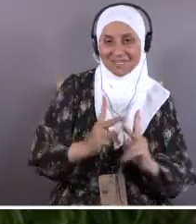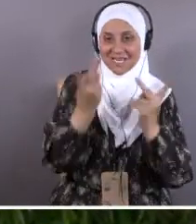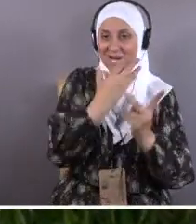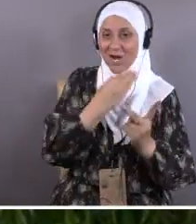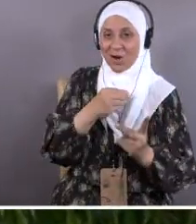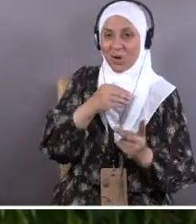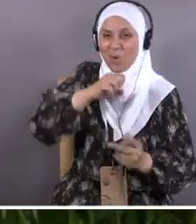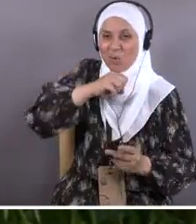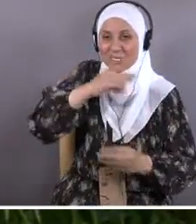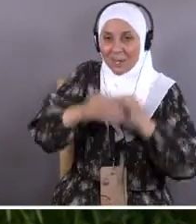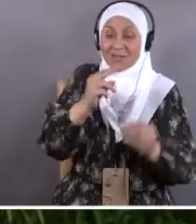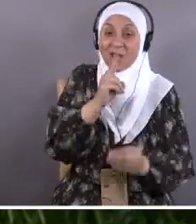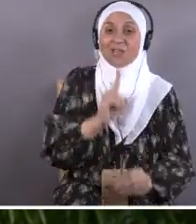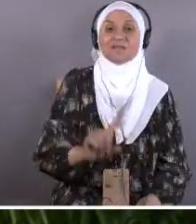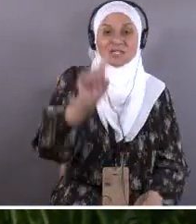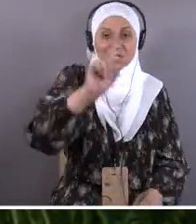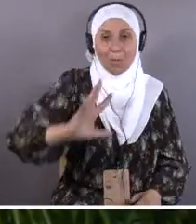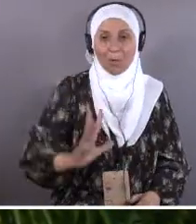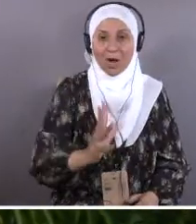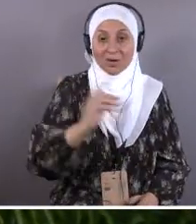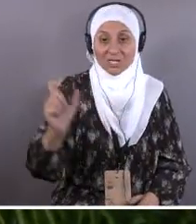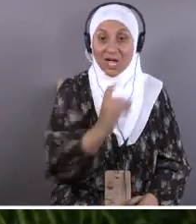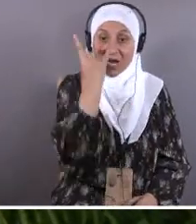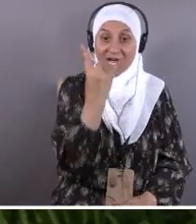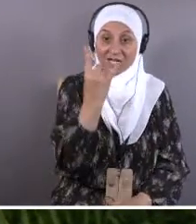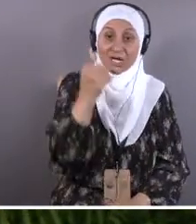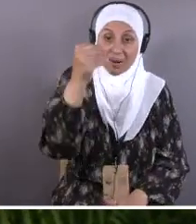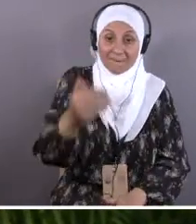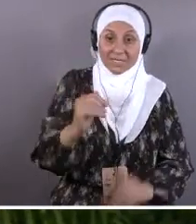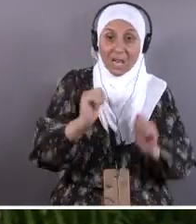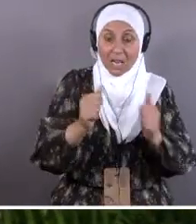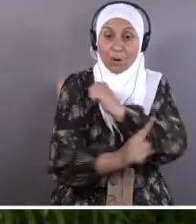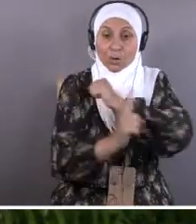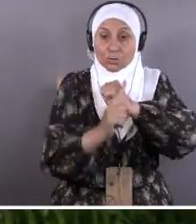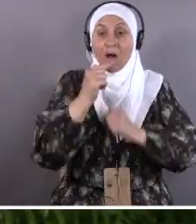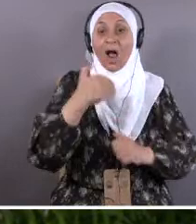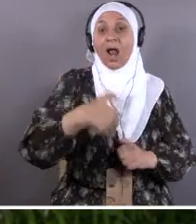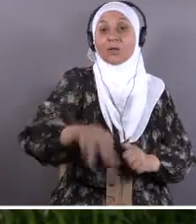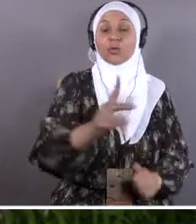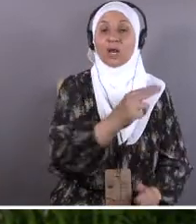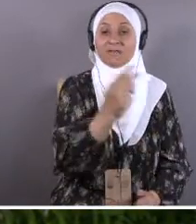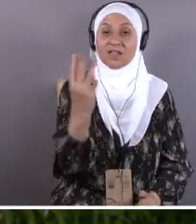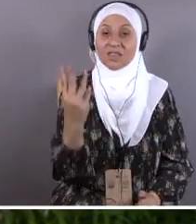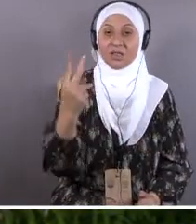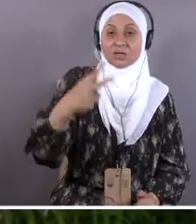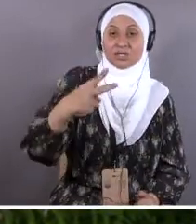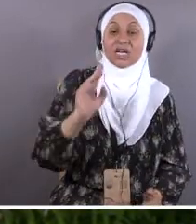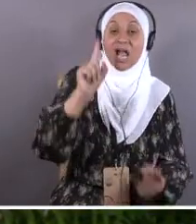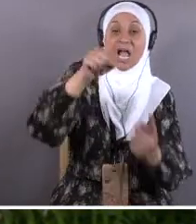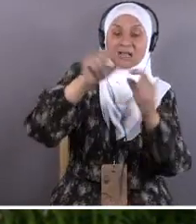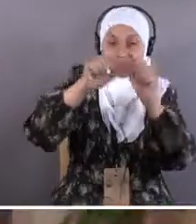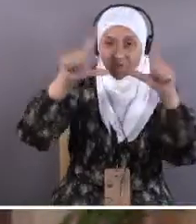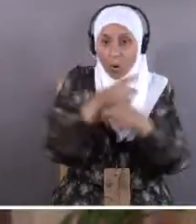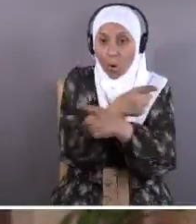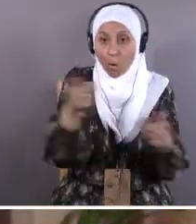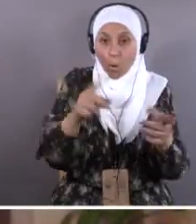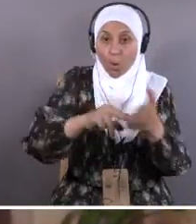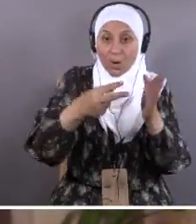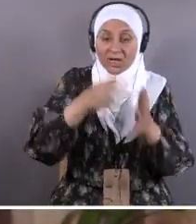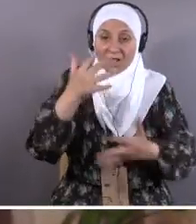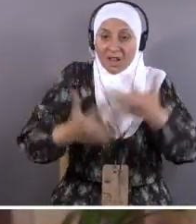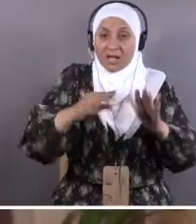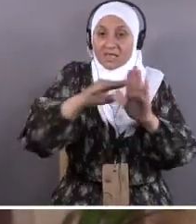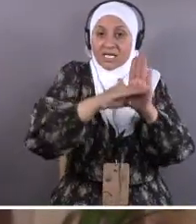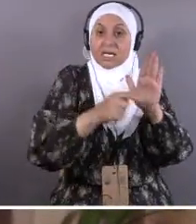launch Qatar Sustainability Week 2023 with the aim of raising awareness of sustainable practices amongst the local